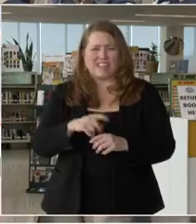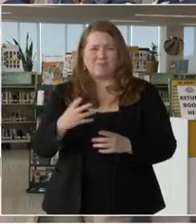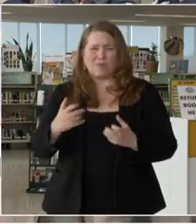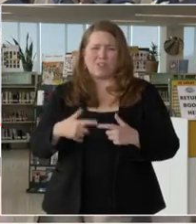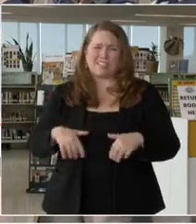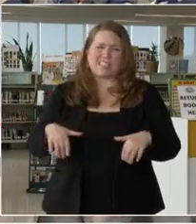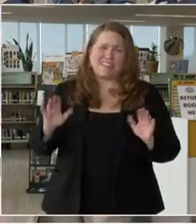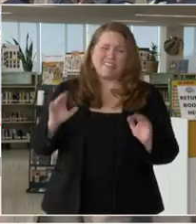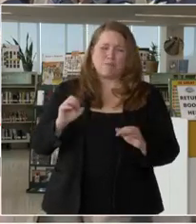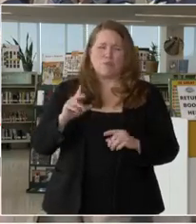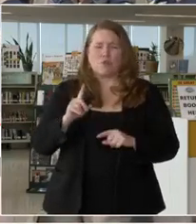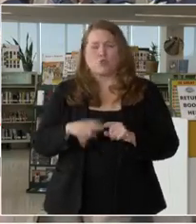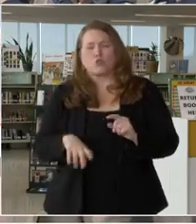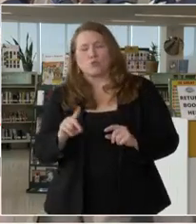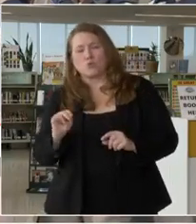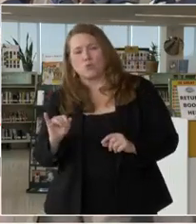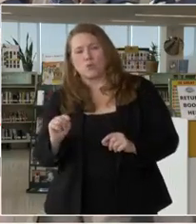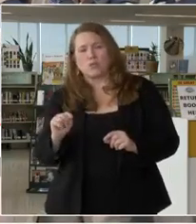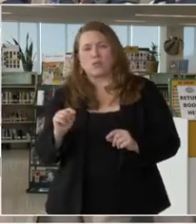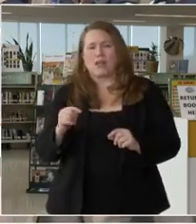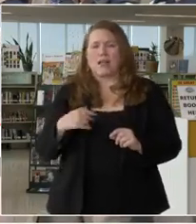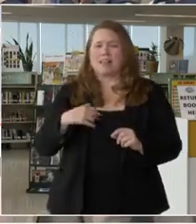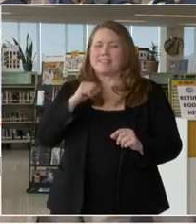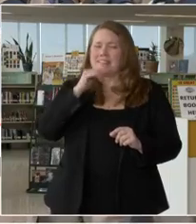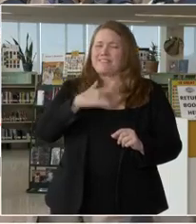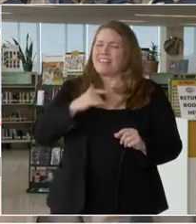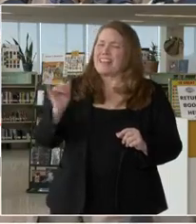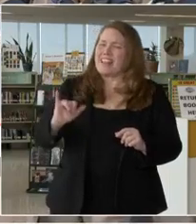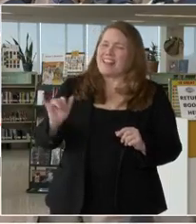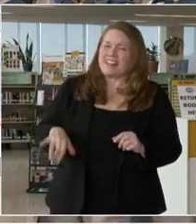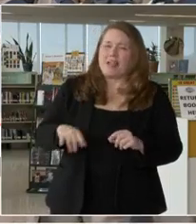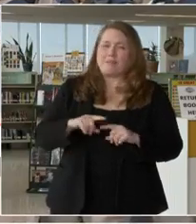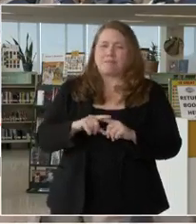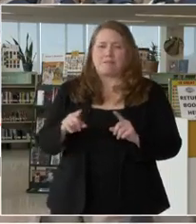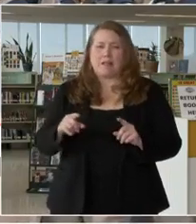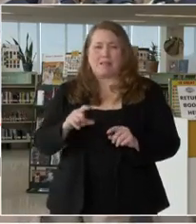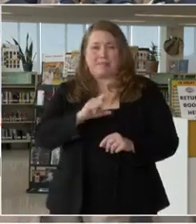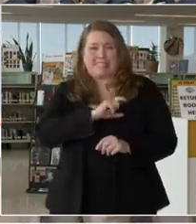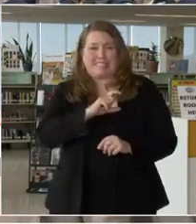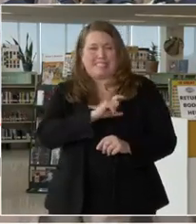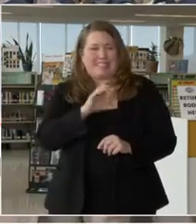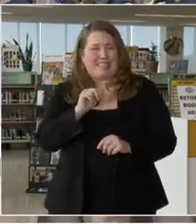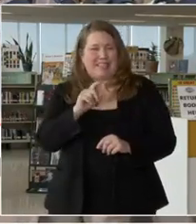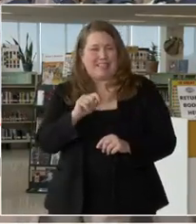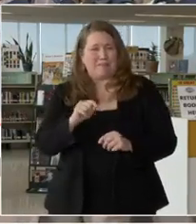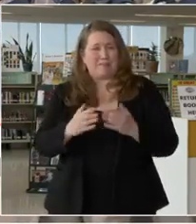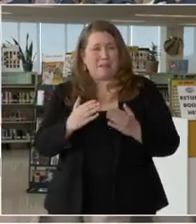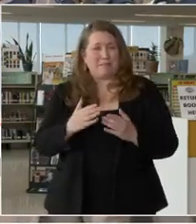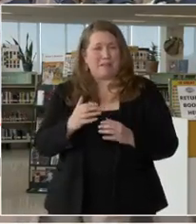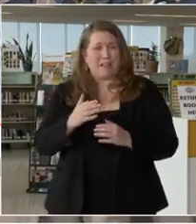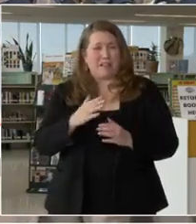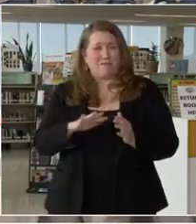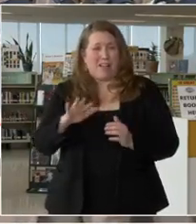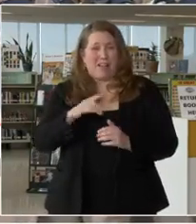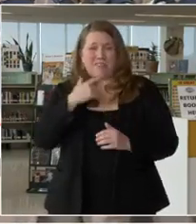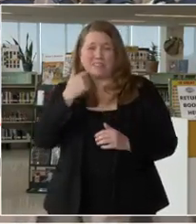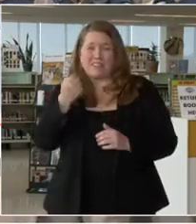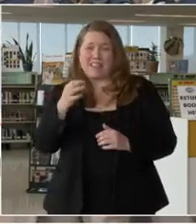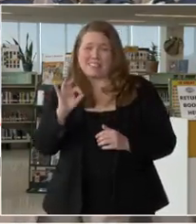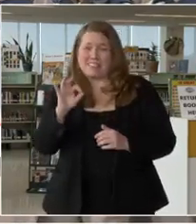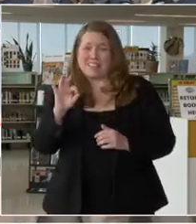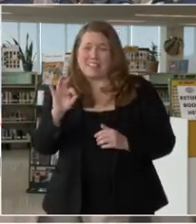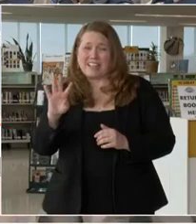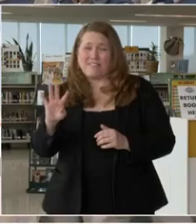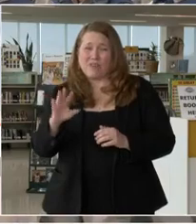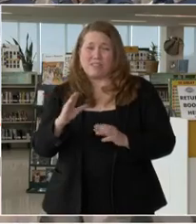it? Yeah. So I didn't feel like that as a police cadet. Probably around 1994, the city